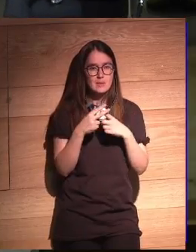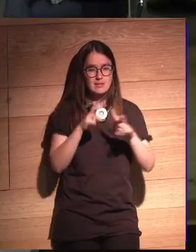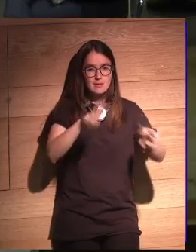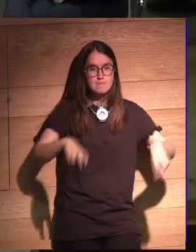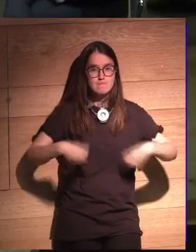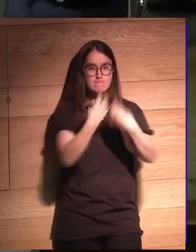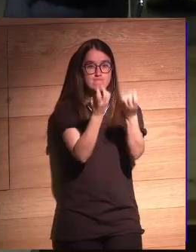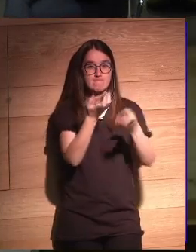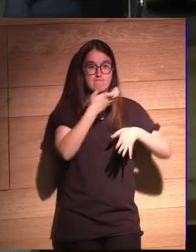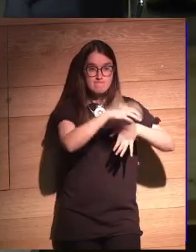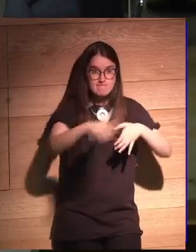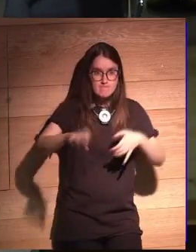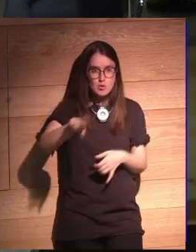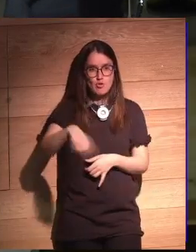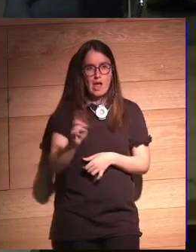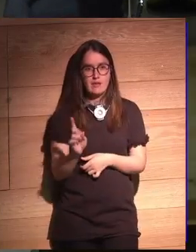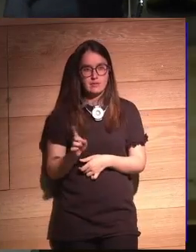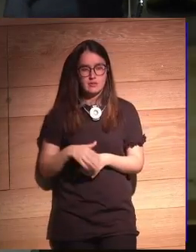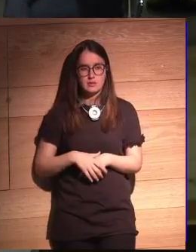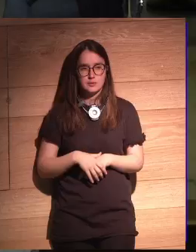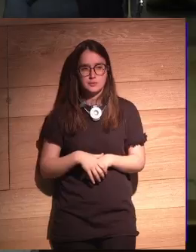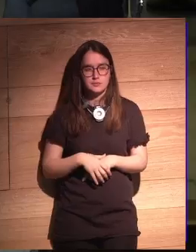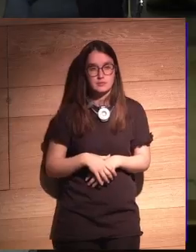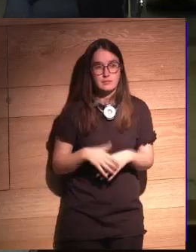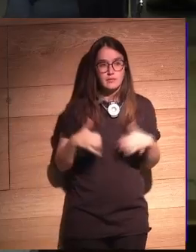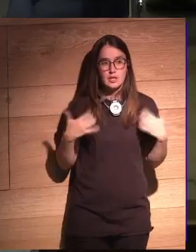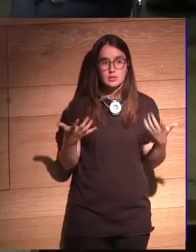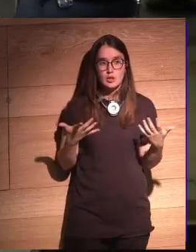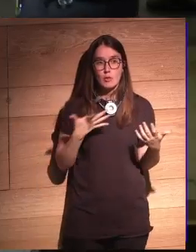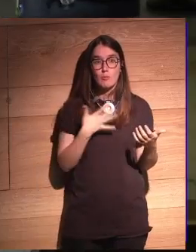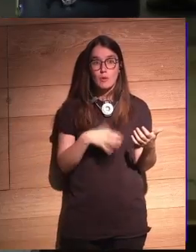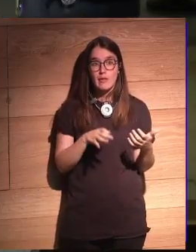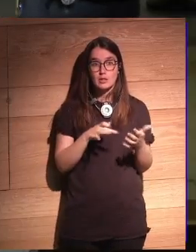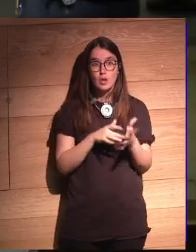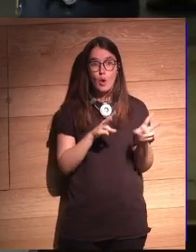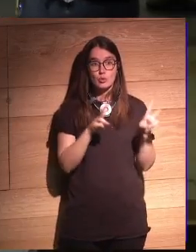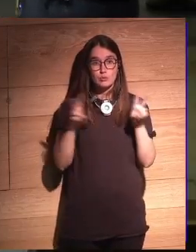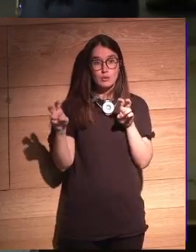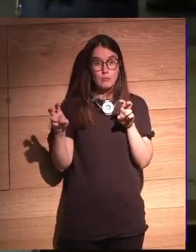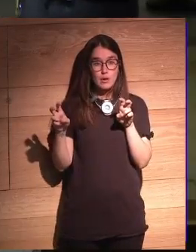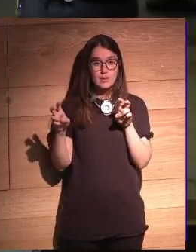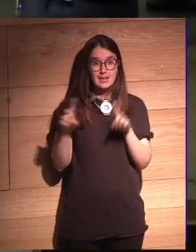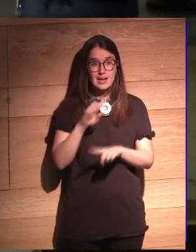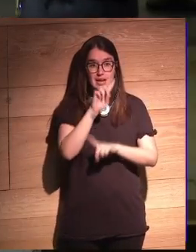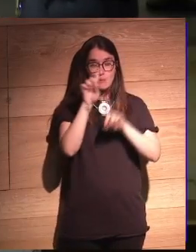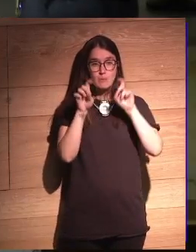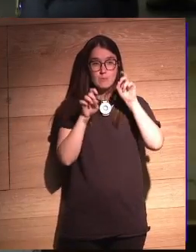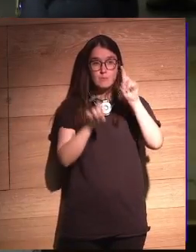So it's certainly partly a matter of sort of framing this question the right